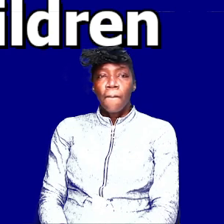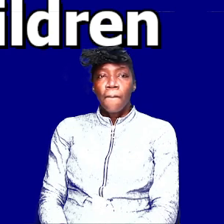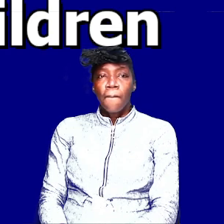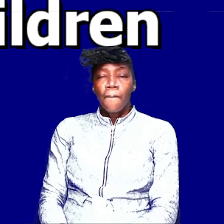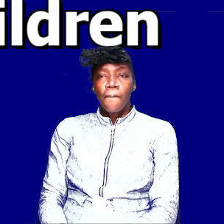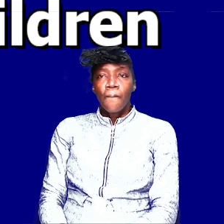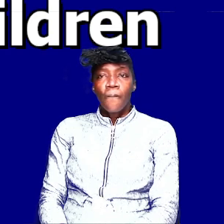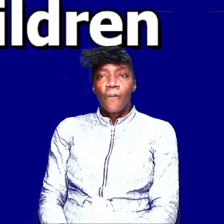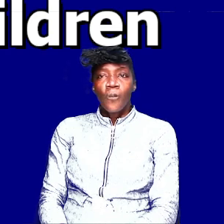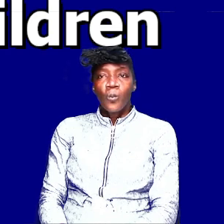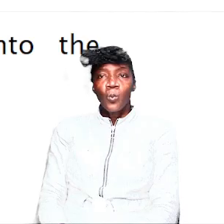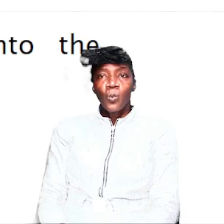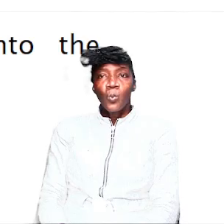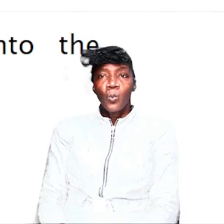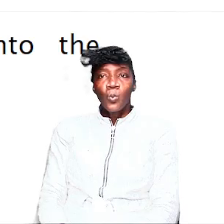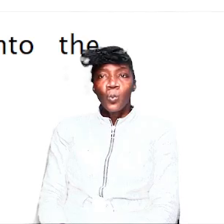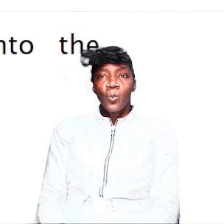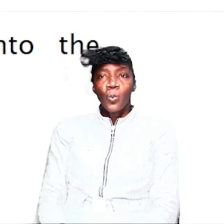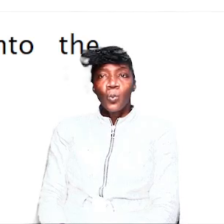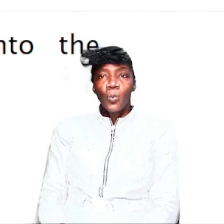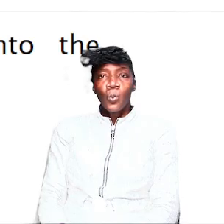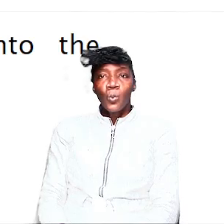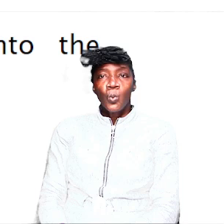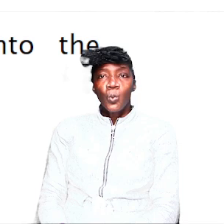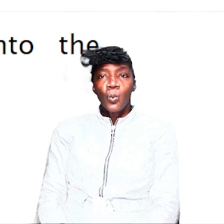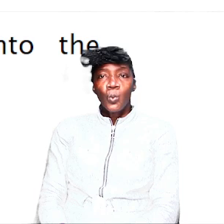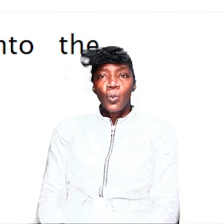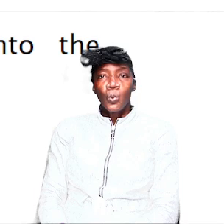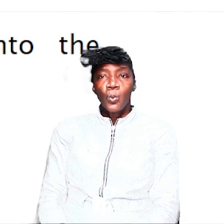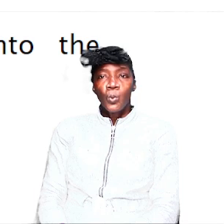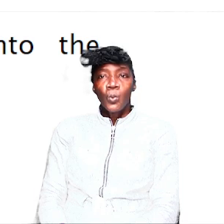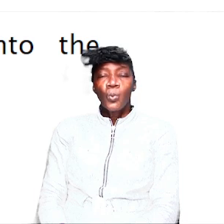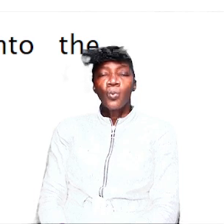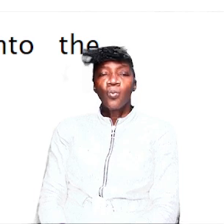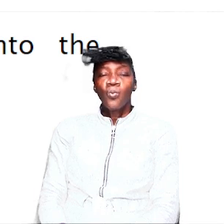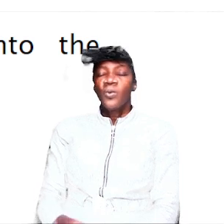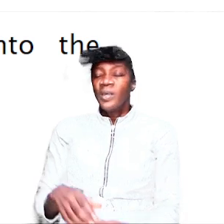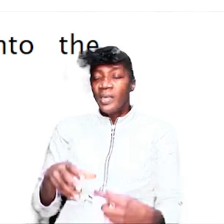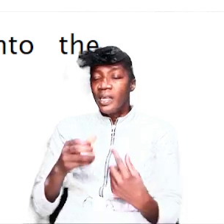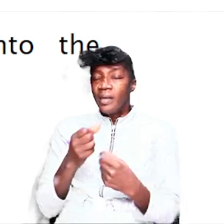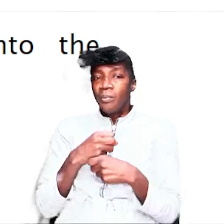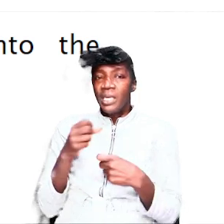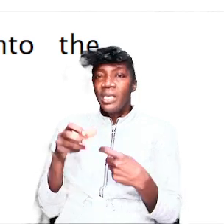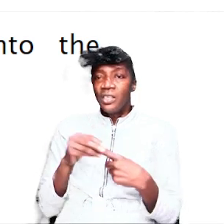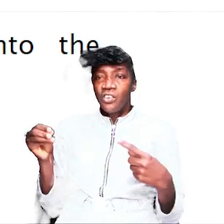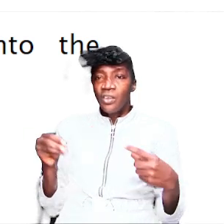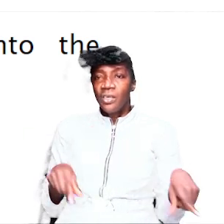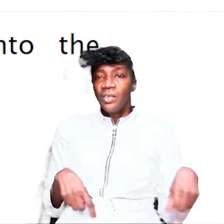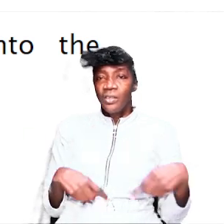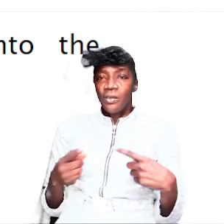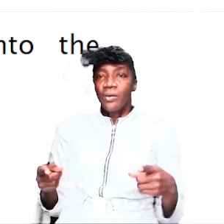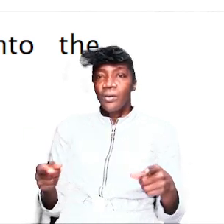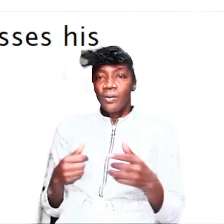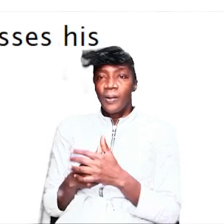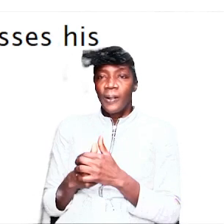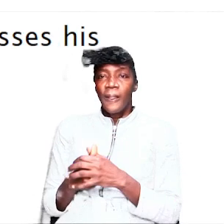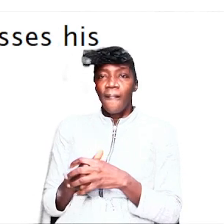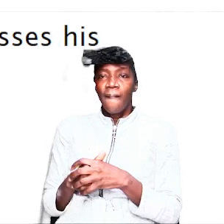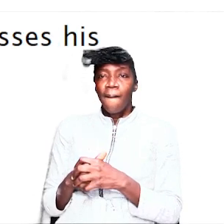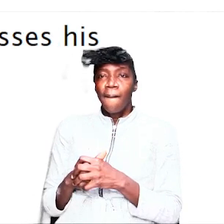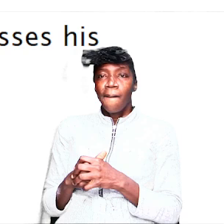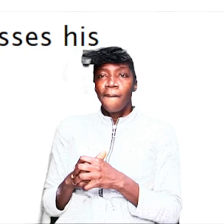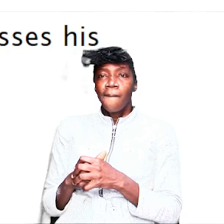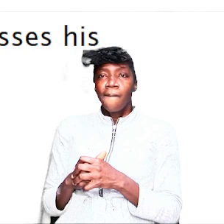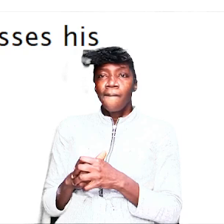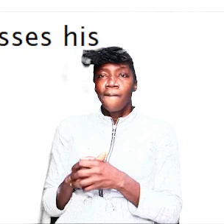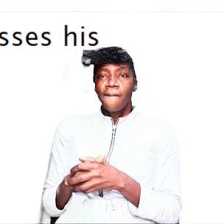All right, so we mentioned all of that. Jonathan suggested, you know, they made a decision to go. All right, so skip the slides.